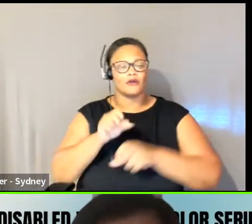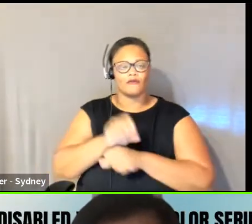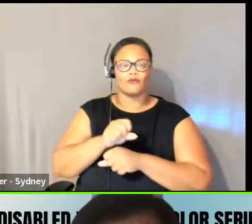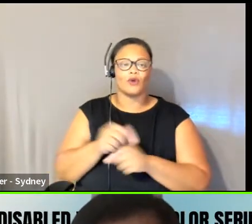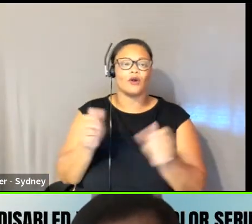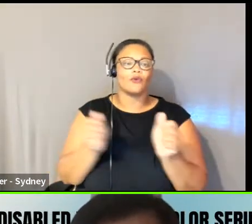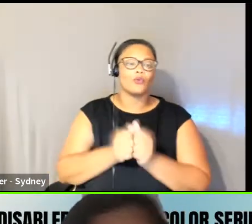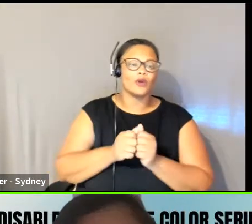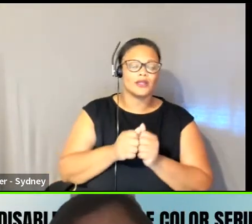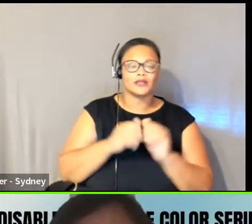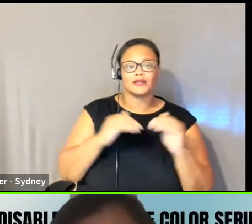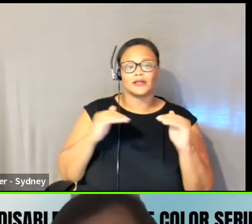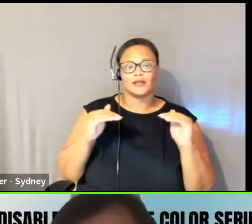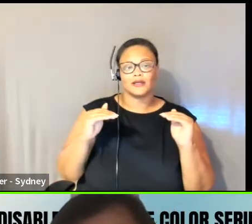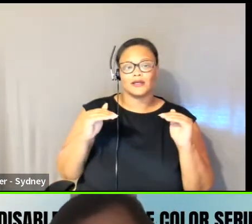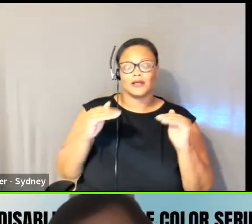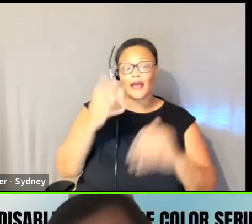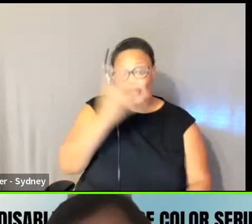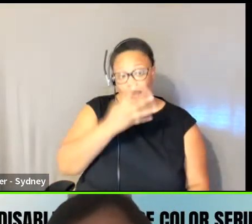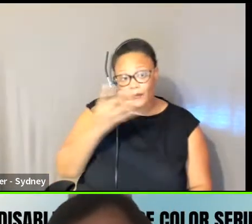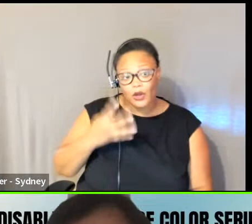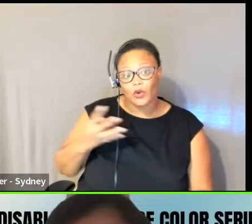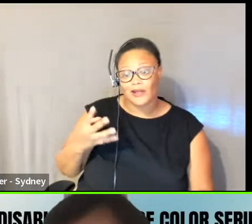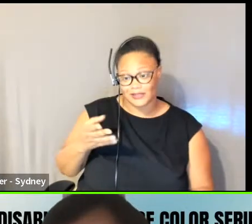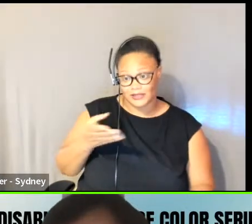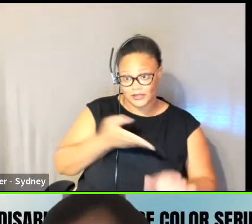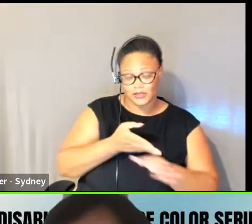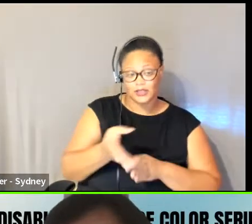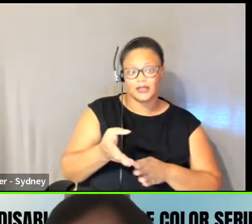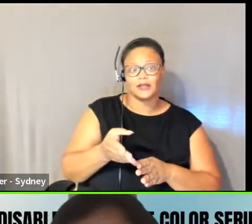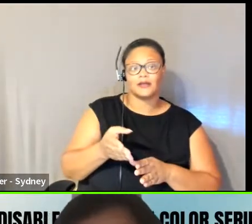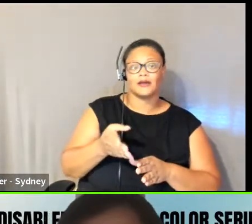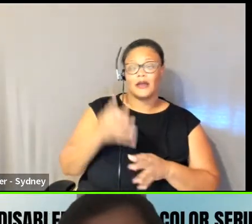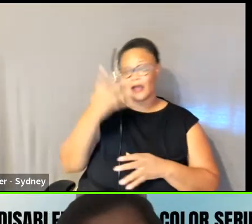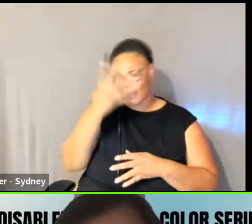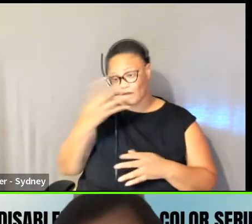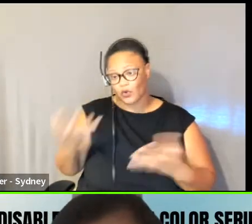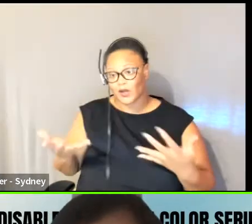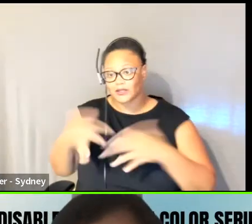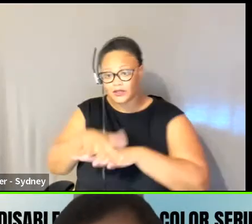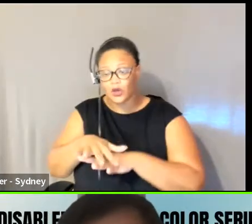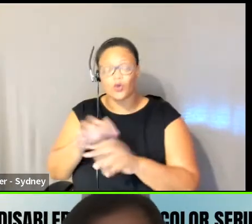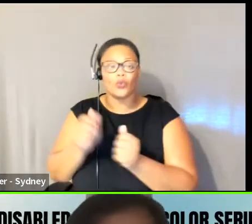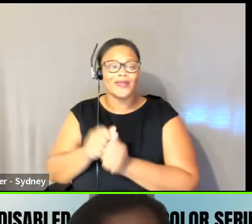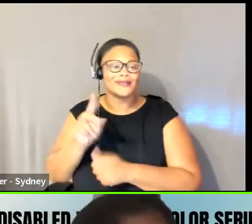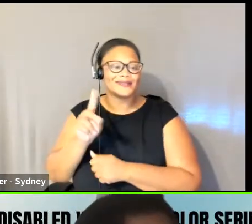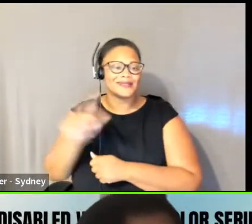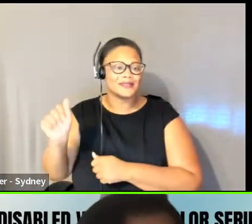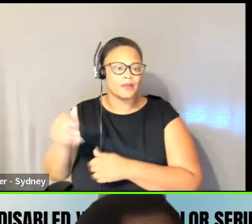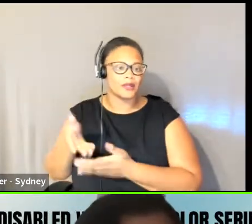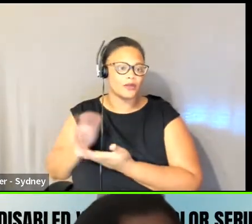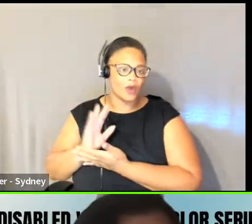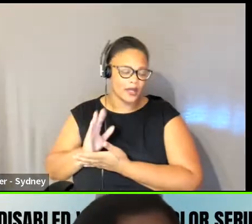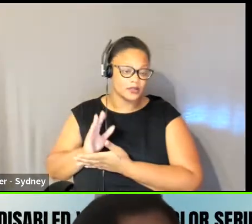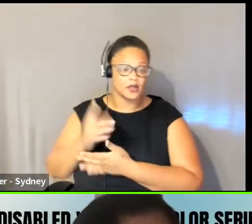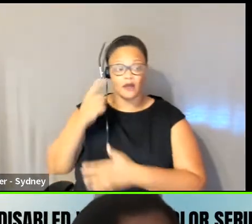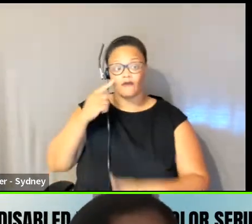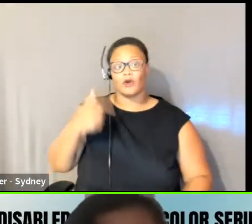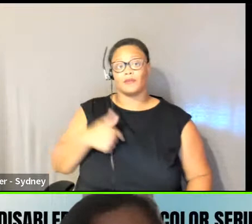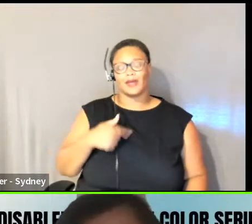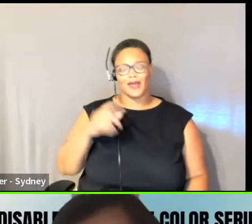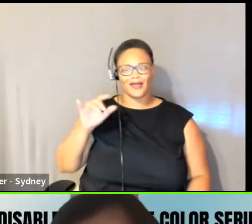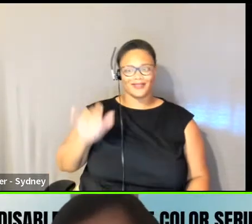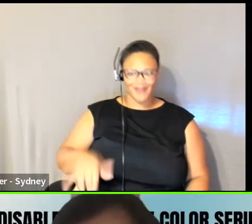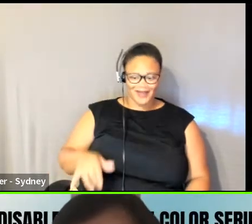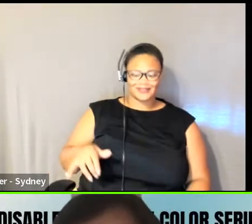in the sense of immigrant ground and its intersectionality with disability rights. And for me, that is something